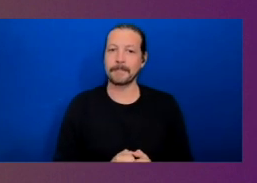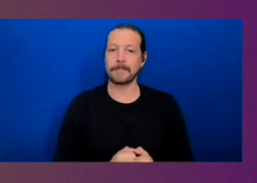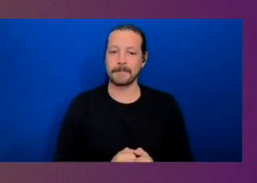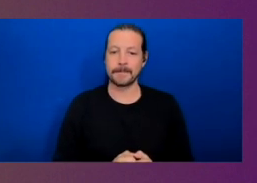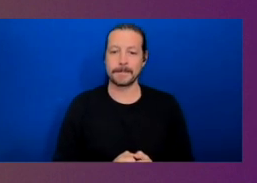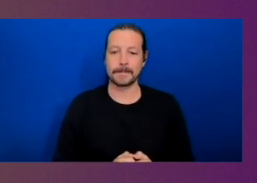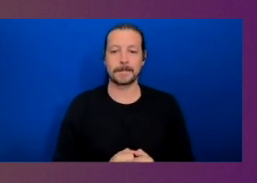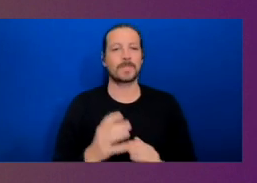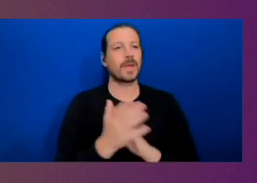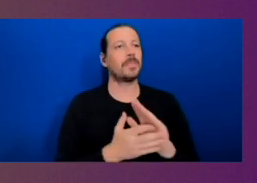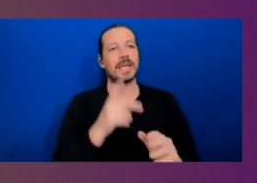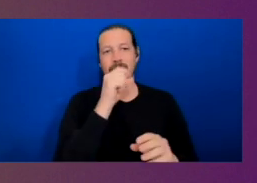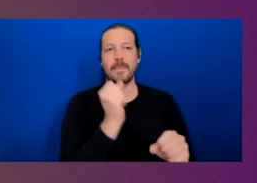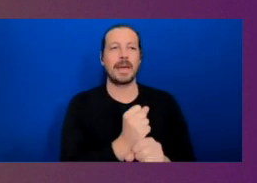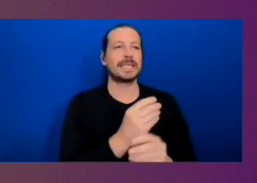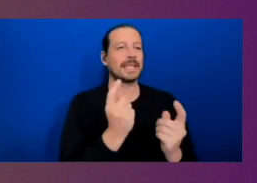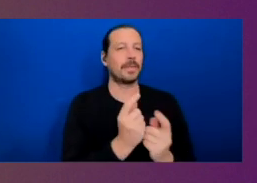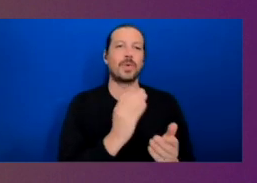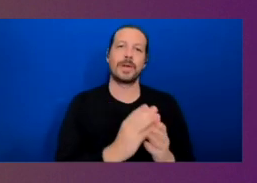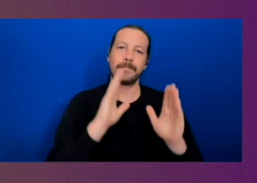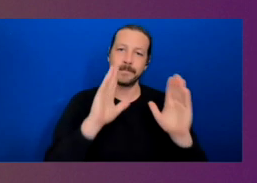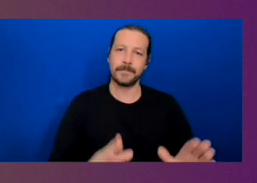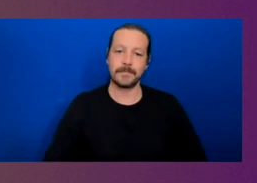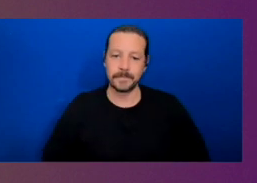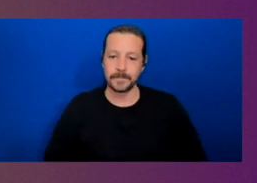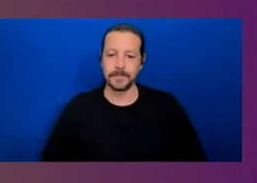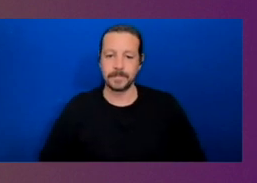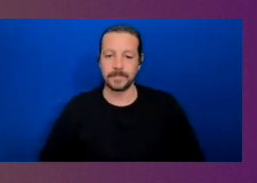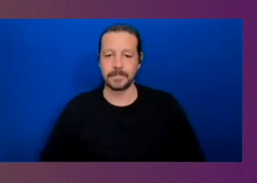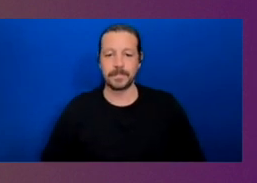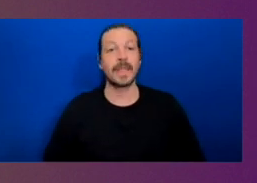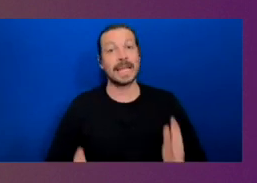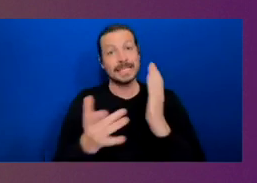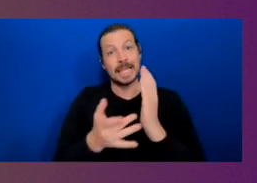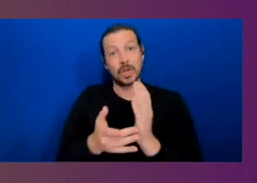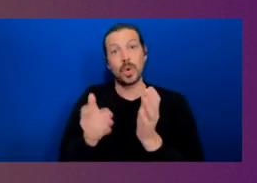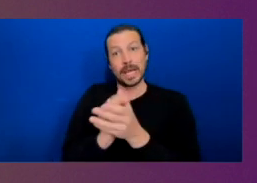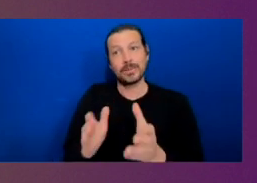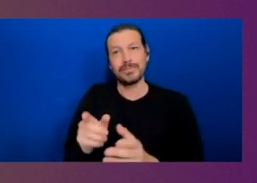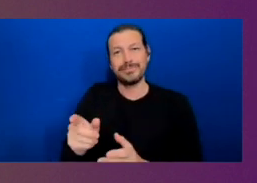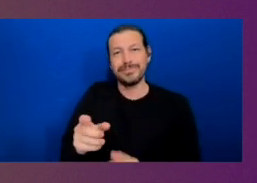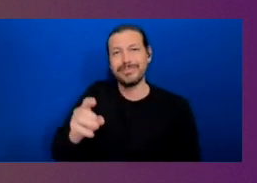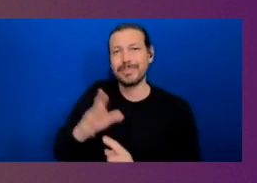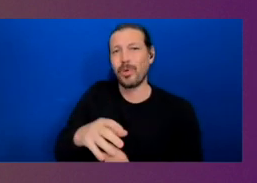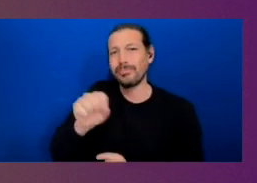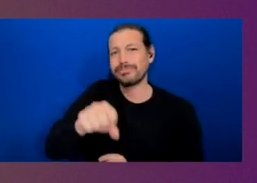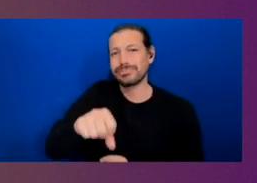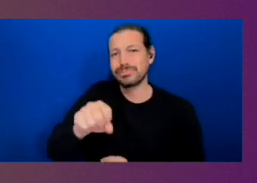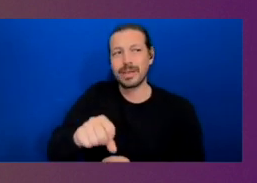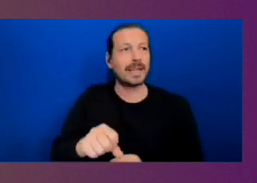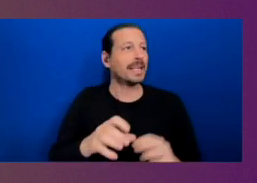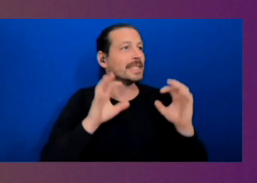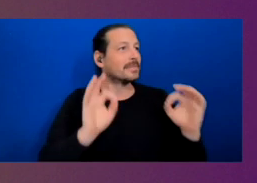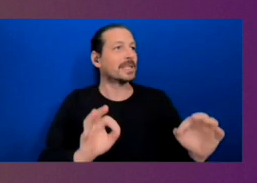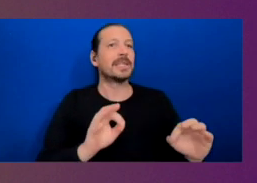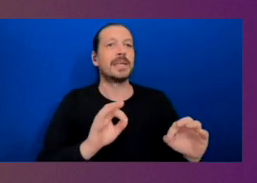to create something delightful. So technical expertise is really important, and particularly when we're looking at things like emerging